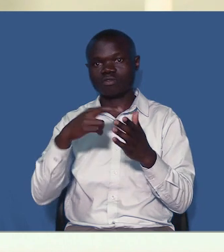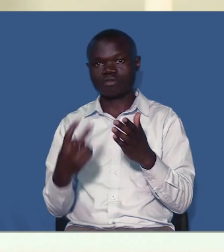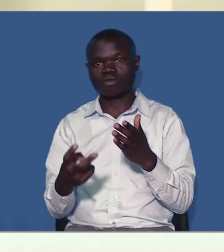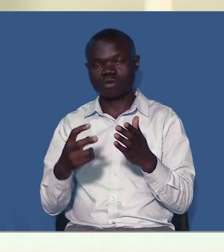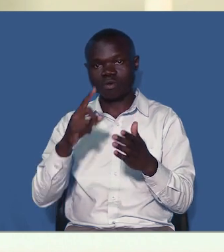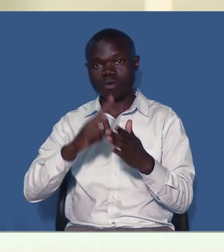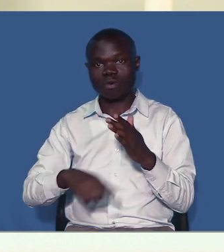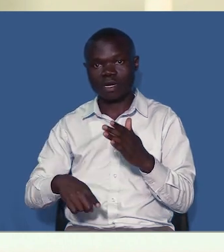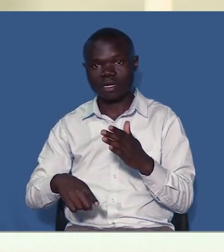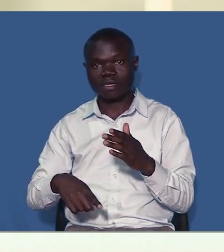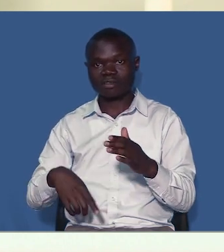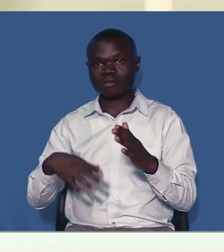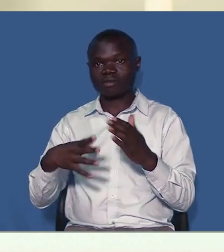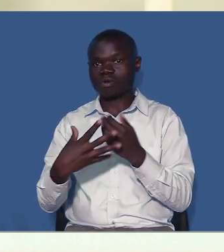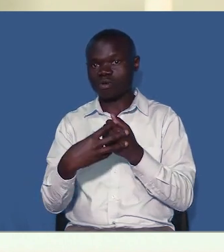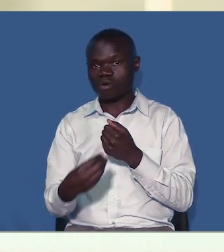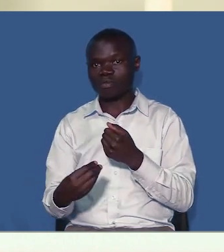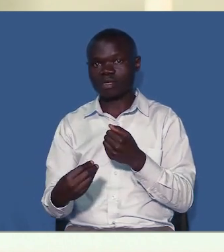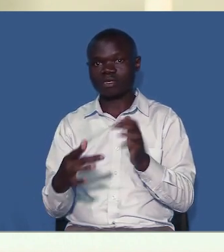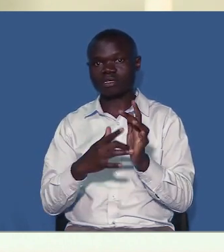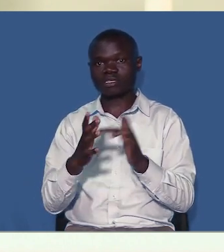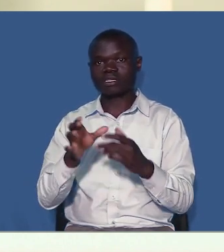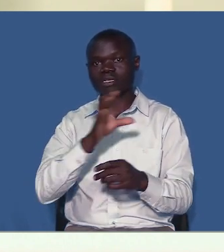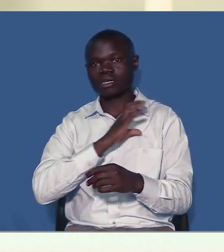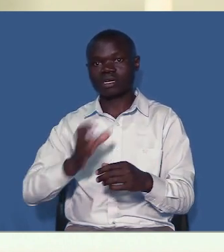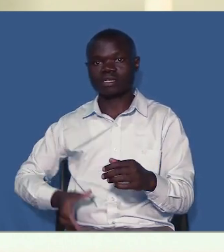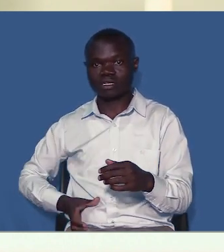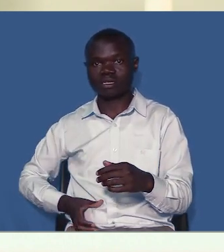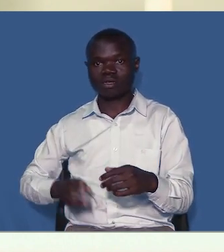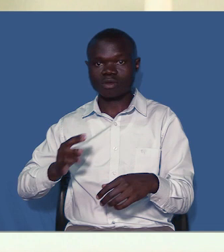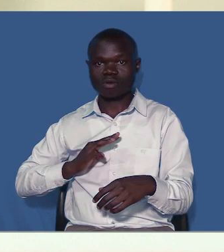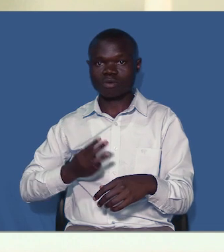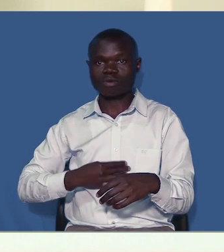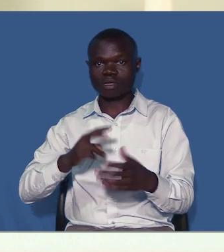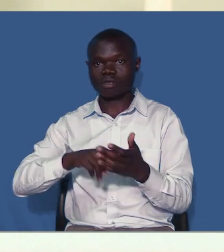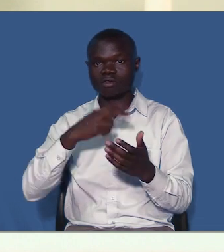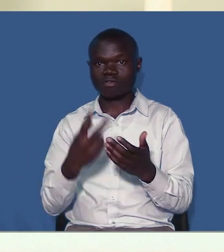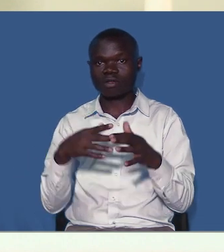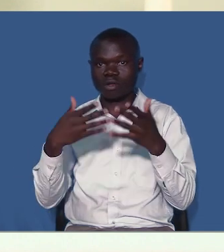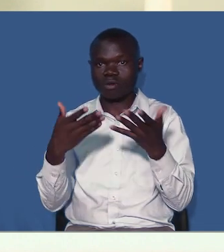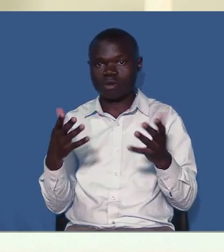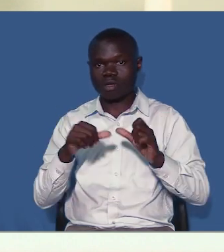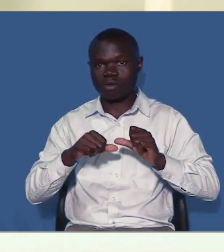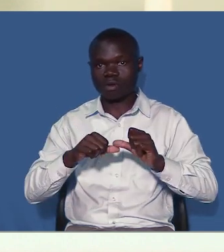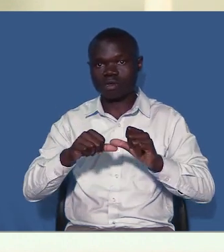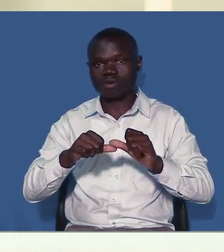as we emulate Jesus Christ, what do we fall short of and continue to repent?